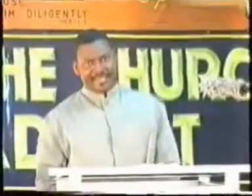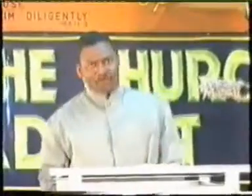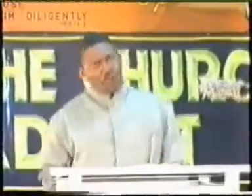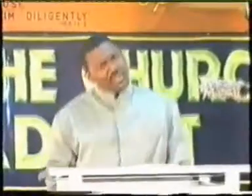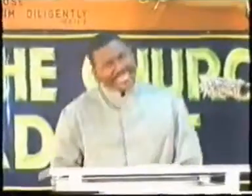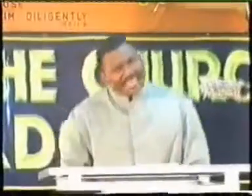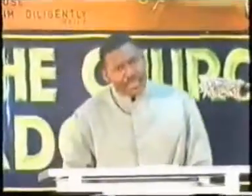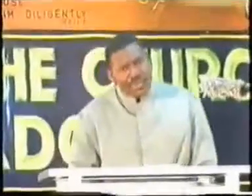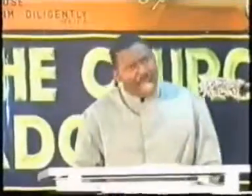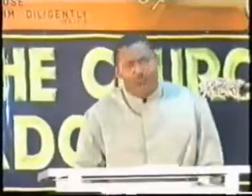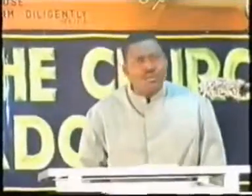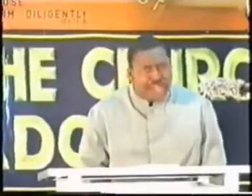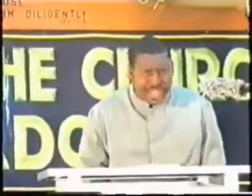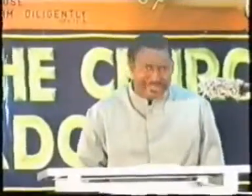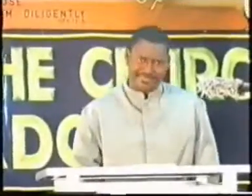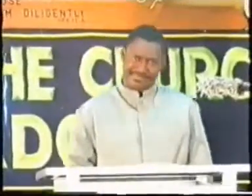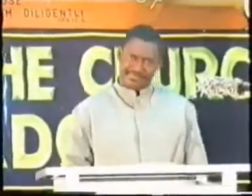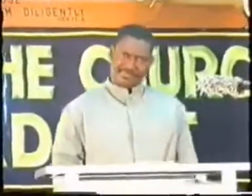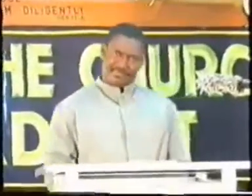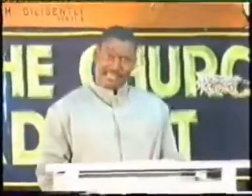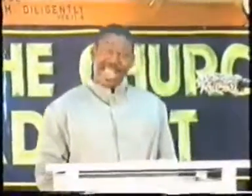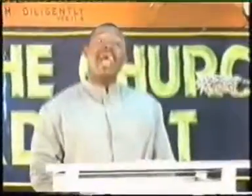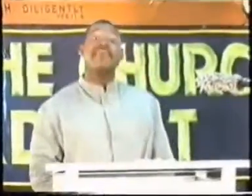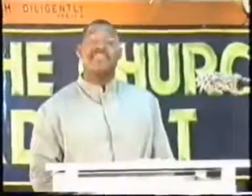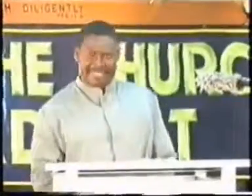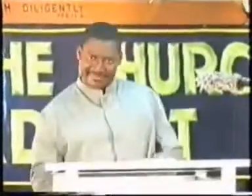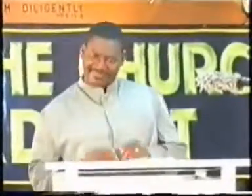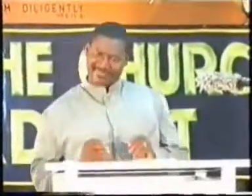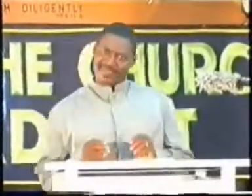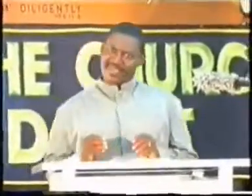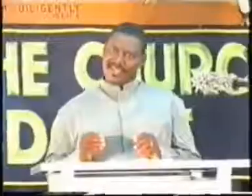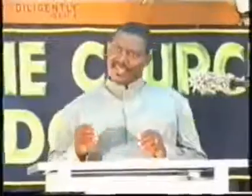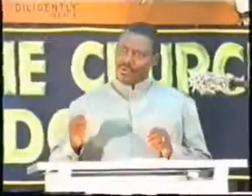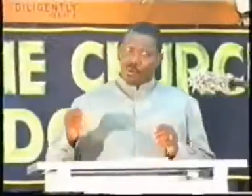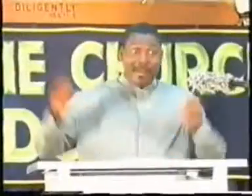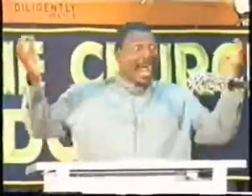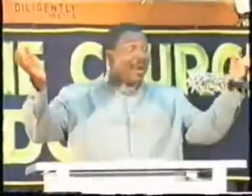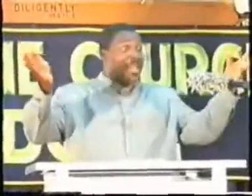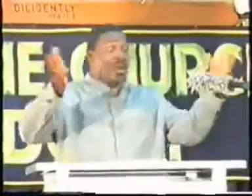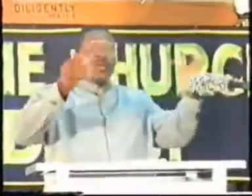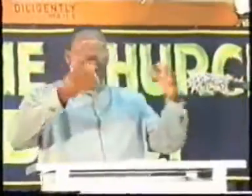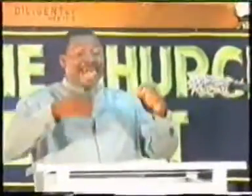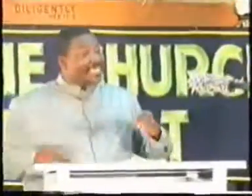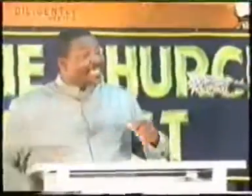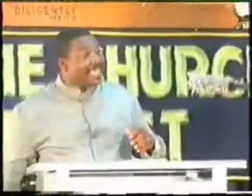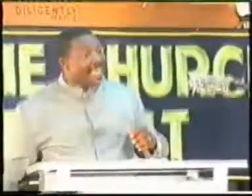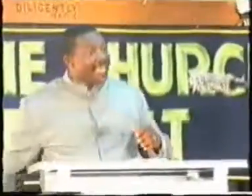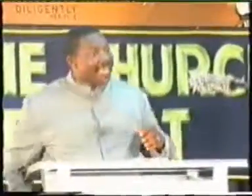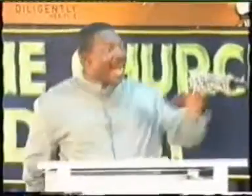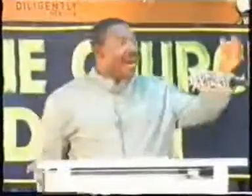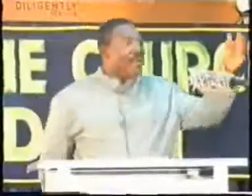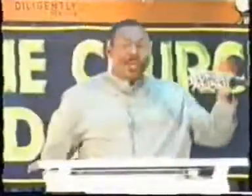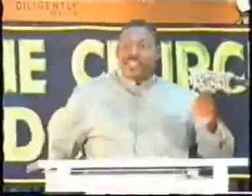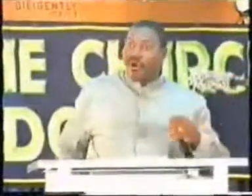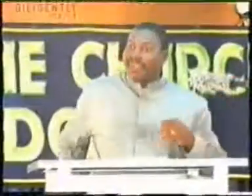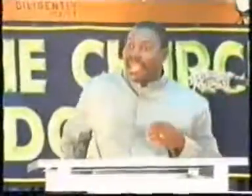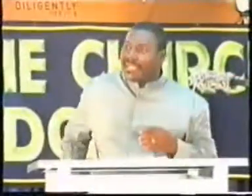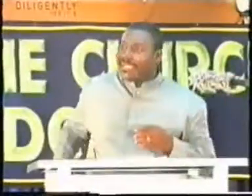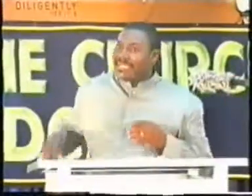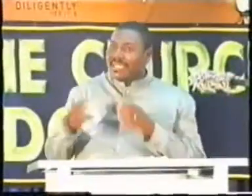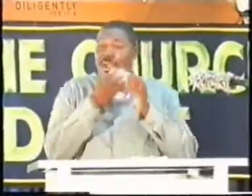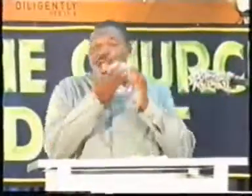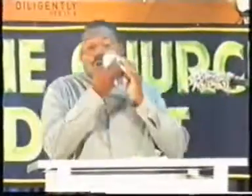Harvest. Would you are tight to you? Yea, bear harvest. Over there, when you were in class, now we are going to